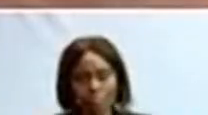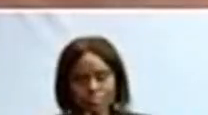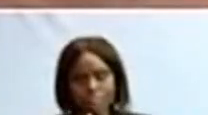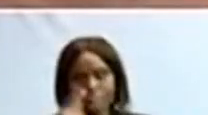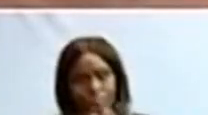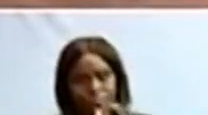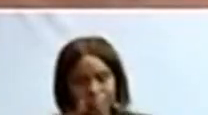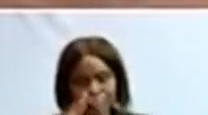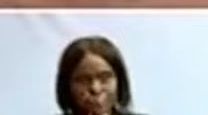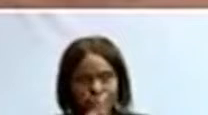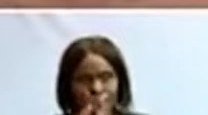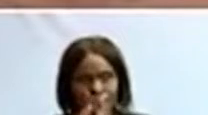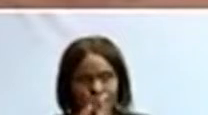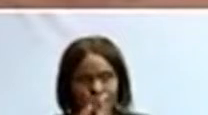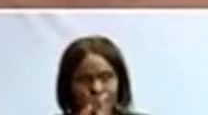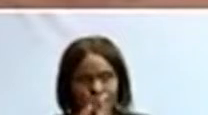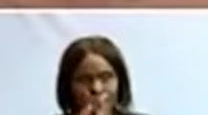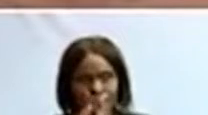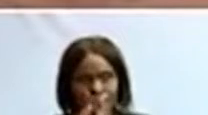Chair.